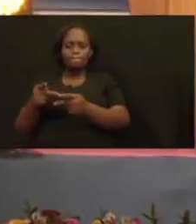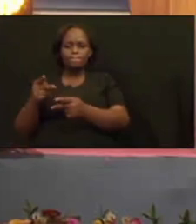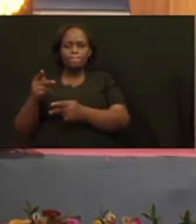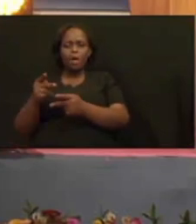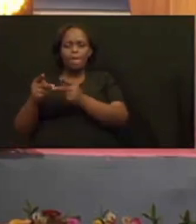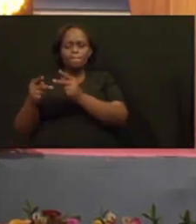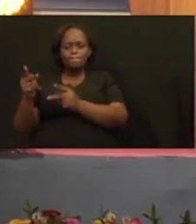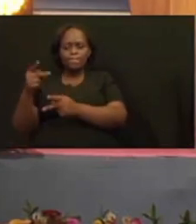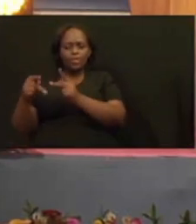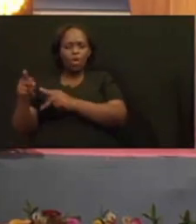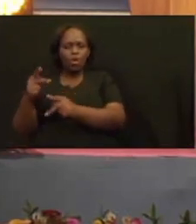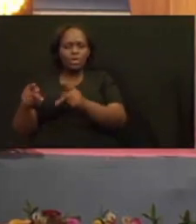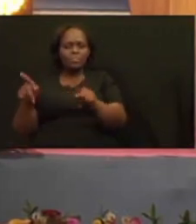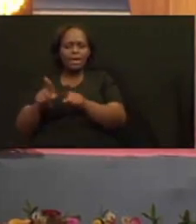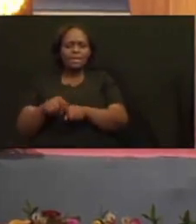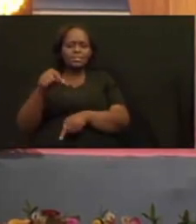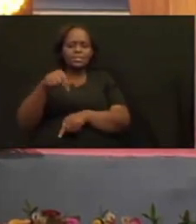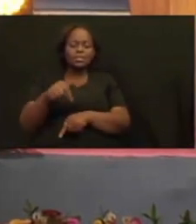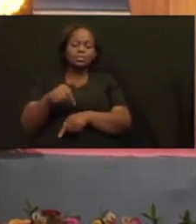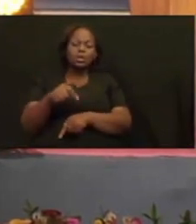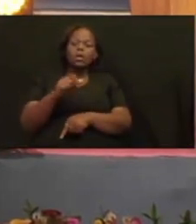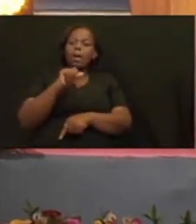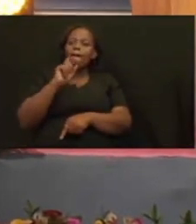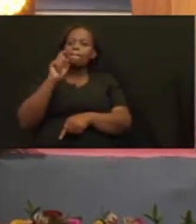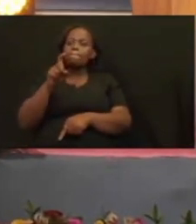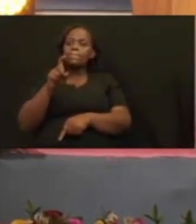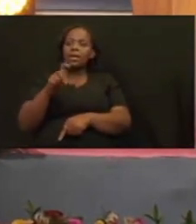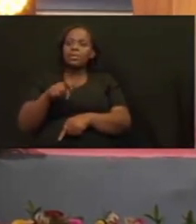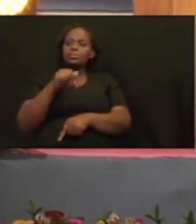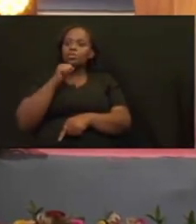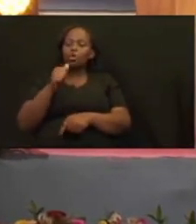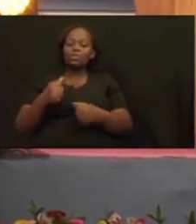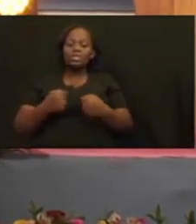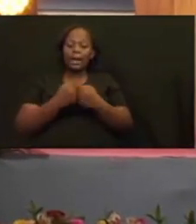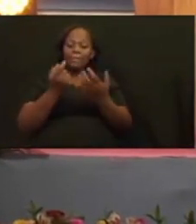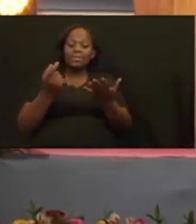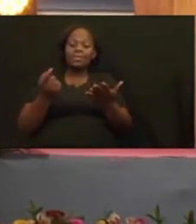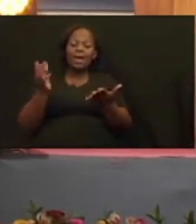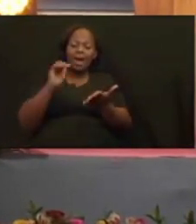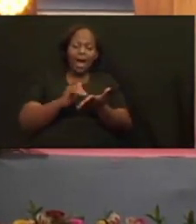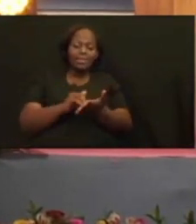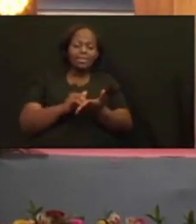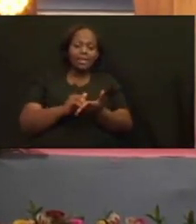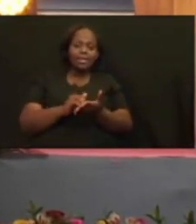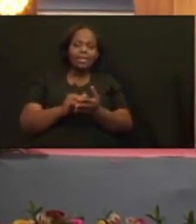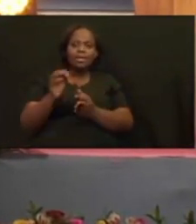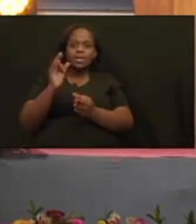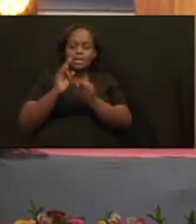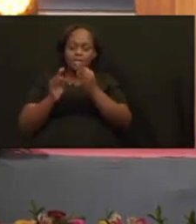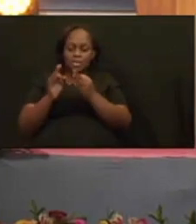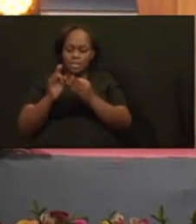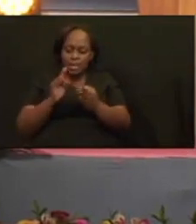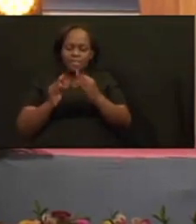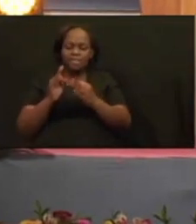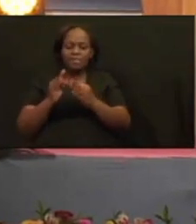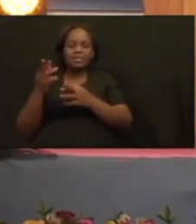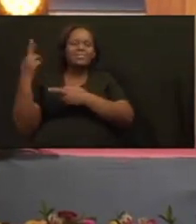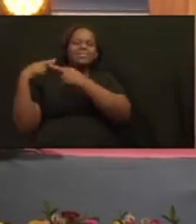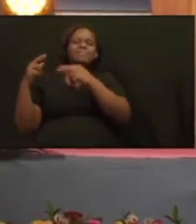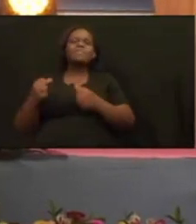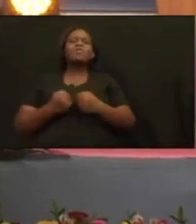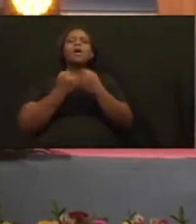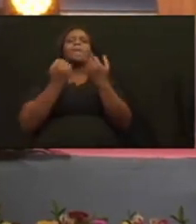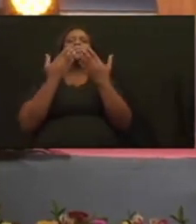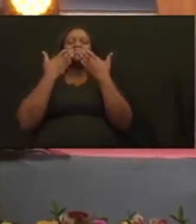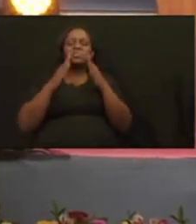again. What is the purpose of that bank? To give you an influence to step into that system where you